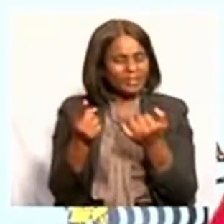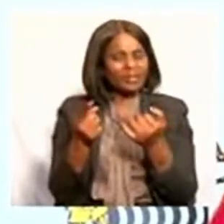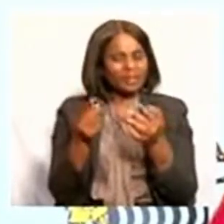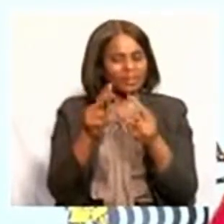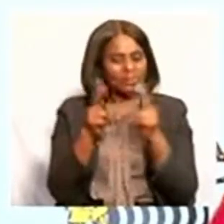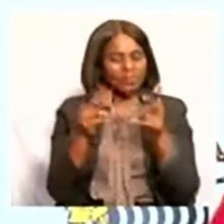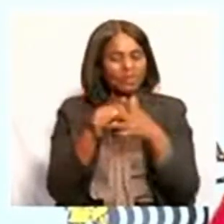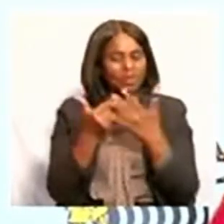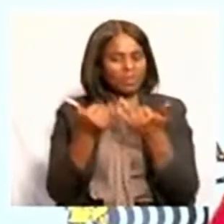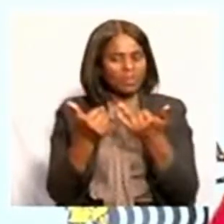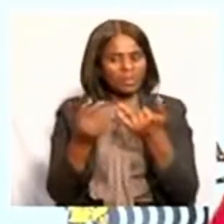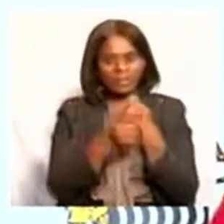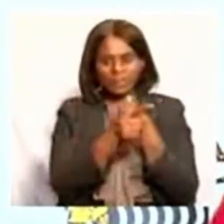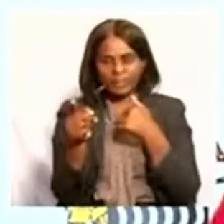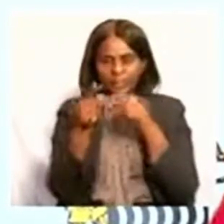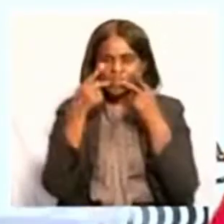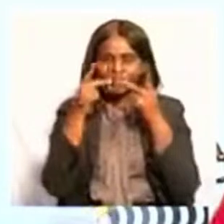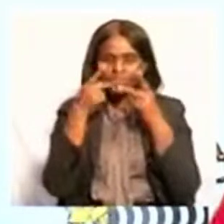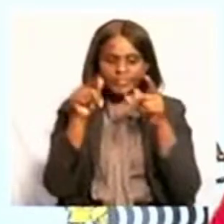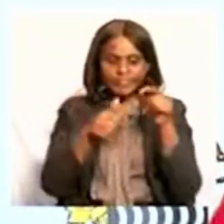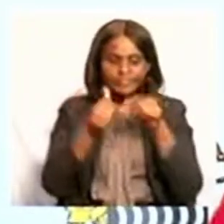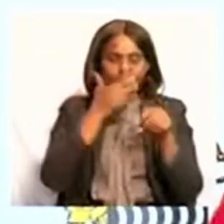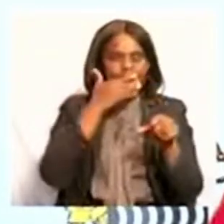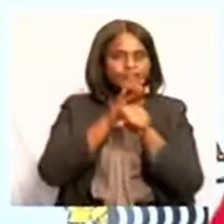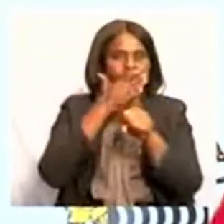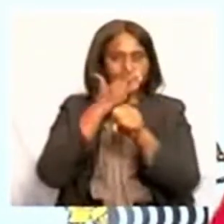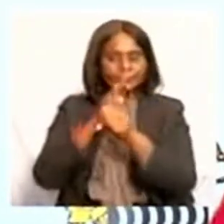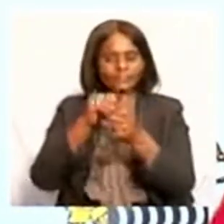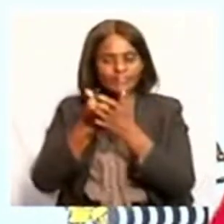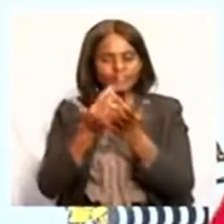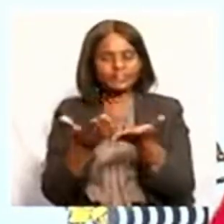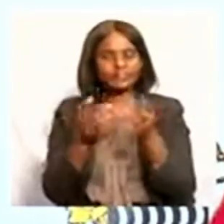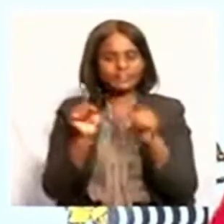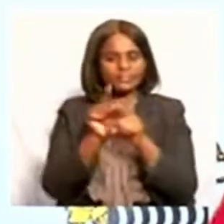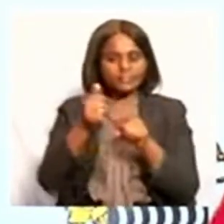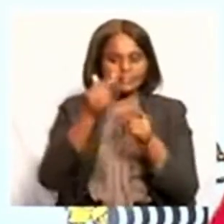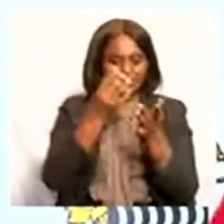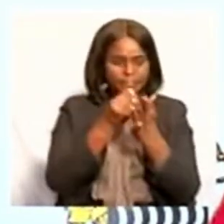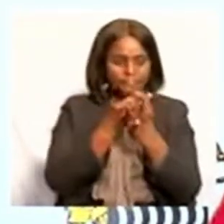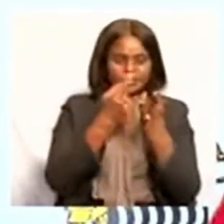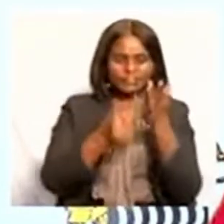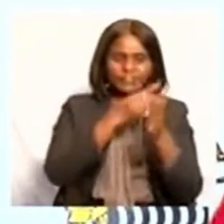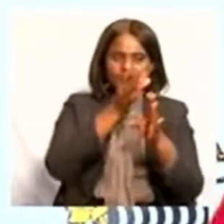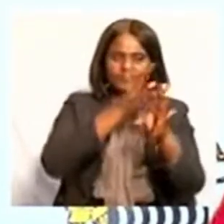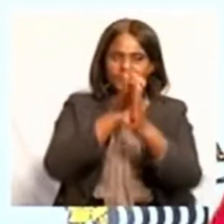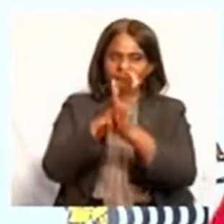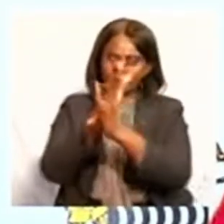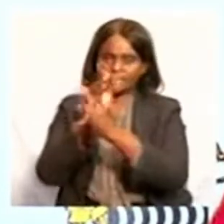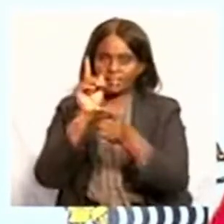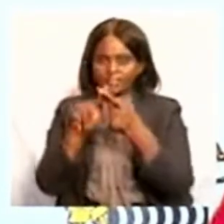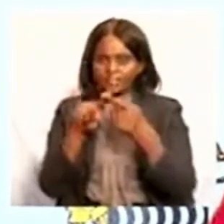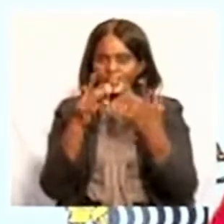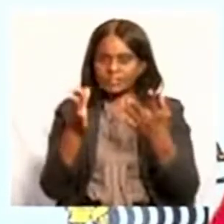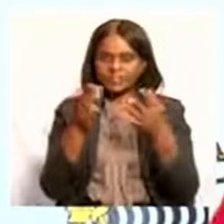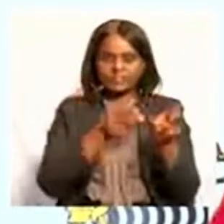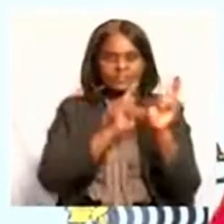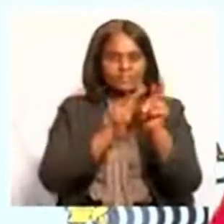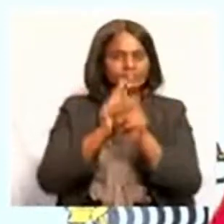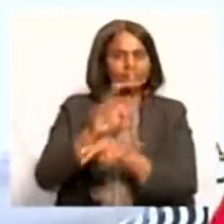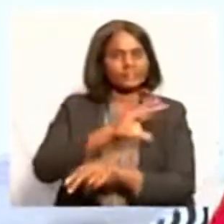So how is the public being assured that the funds that are going towards the